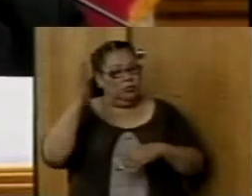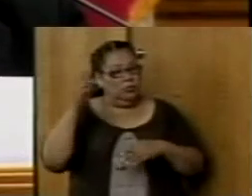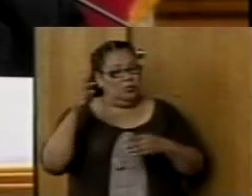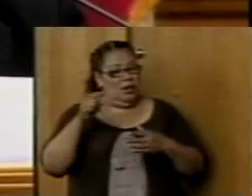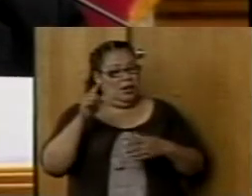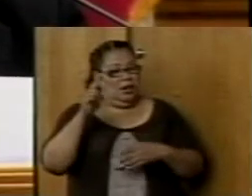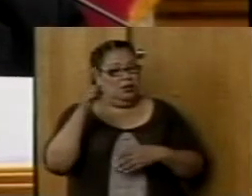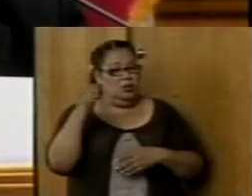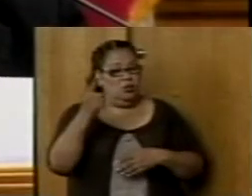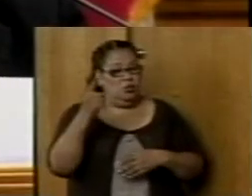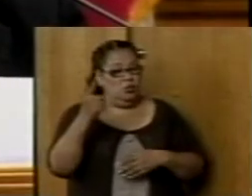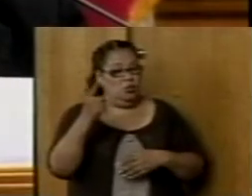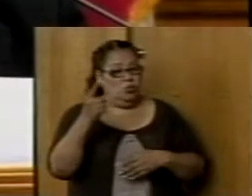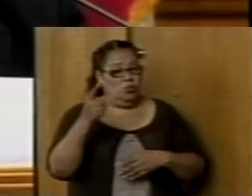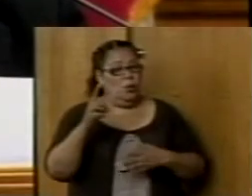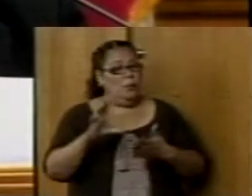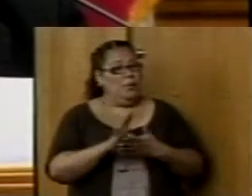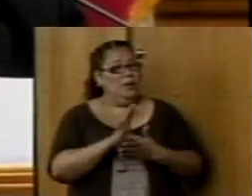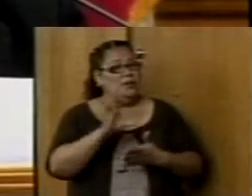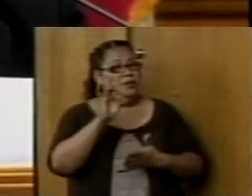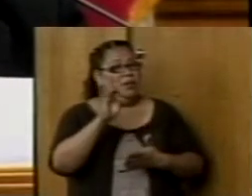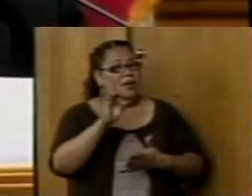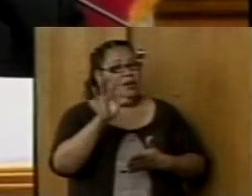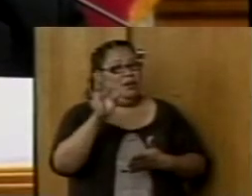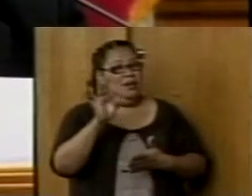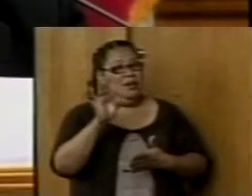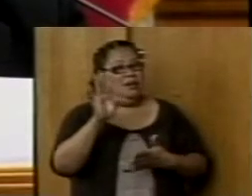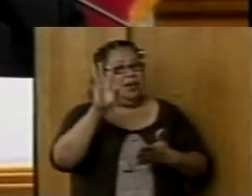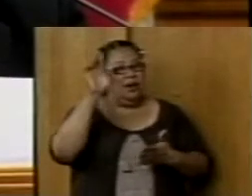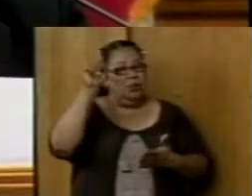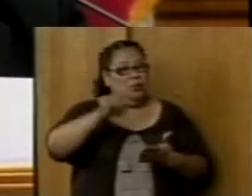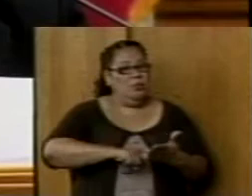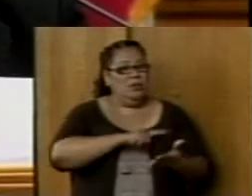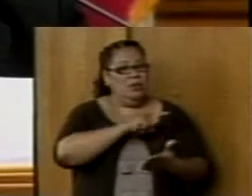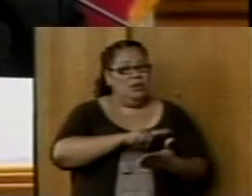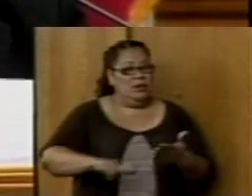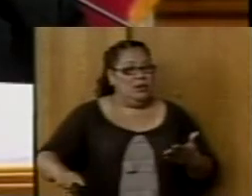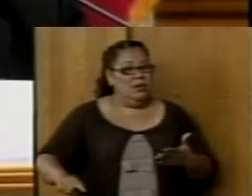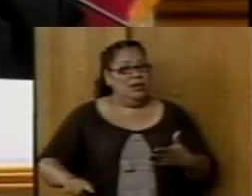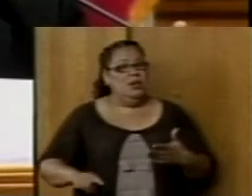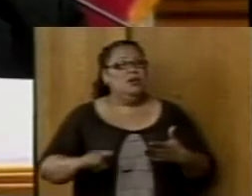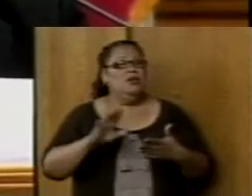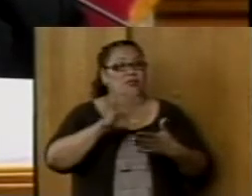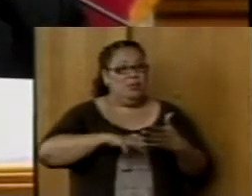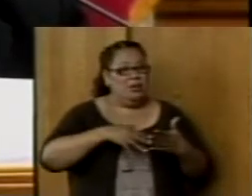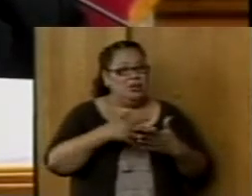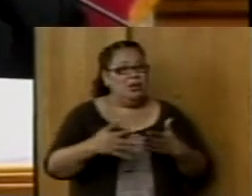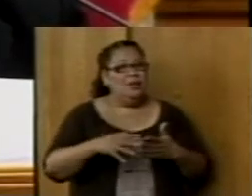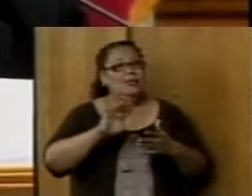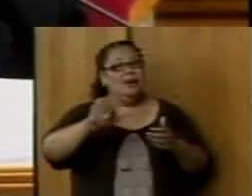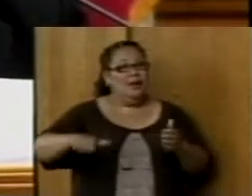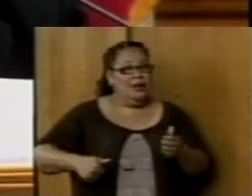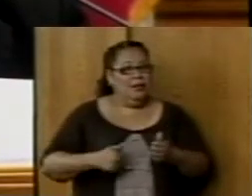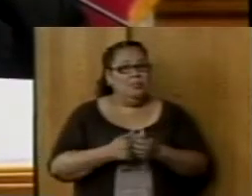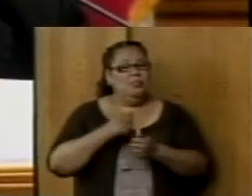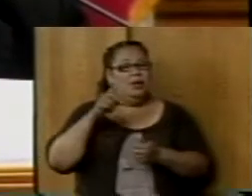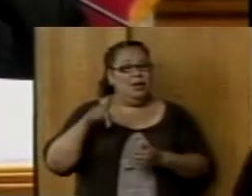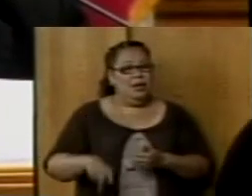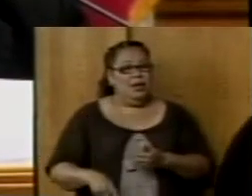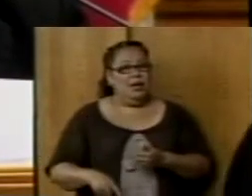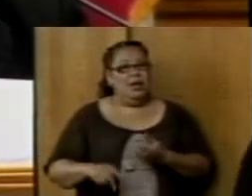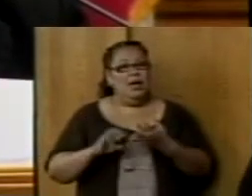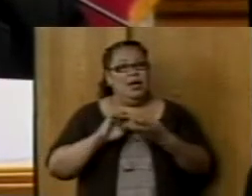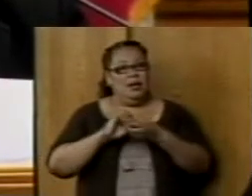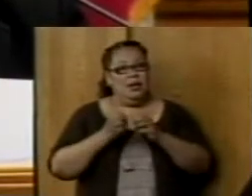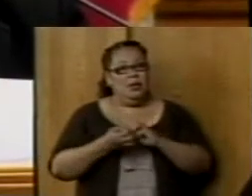2, pages 8 and 9 will be deleted from agenda and backup. And on number Roman